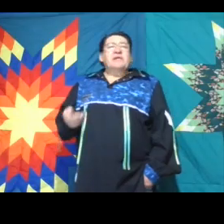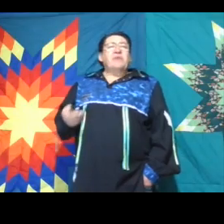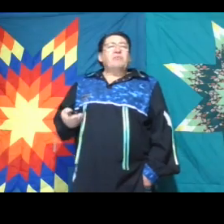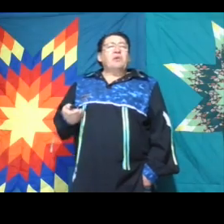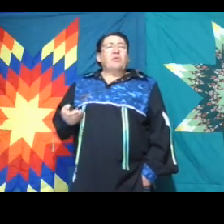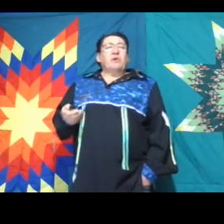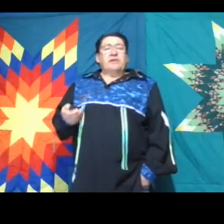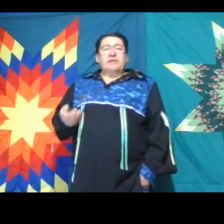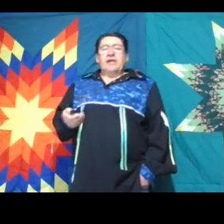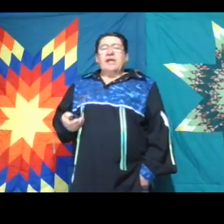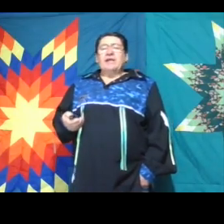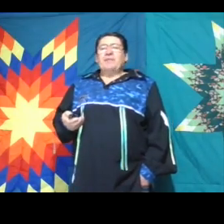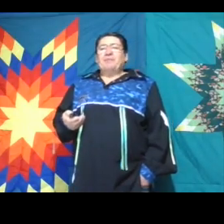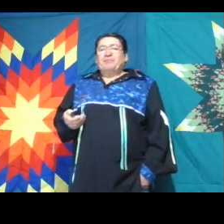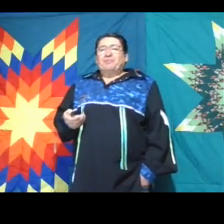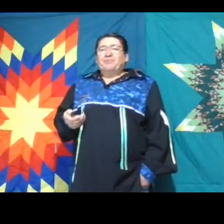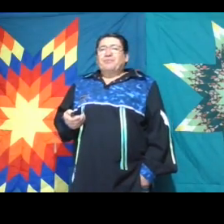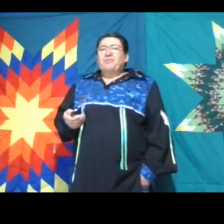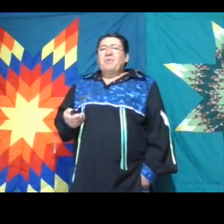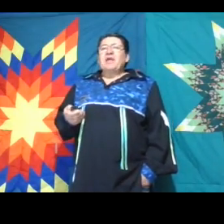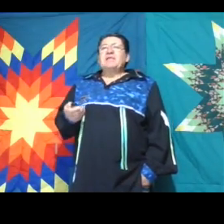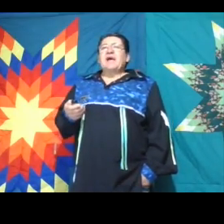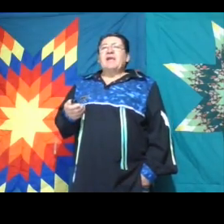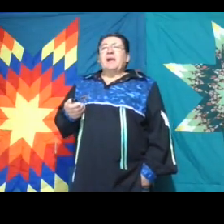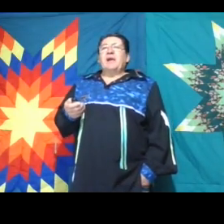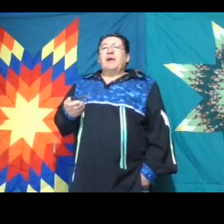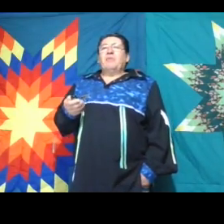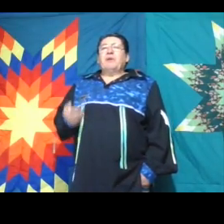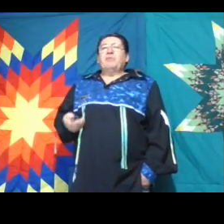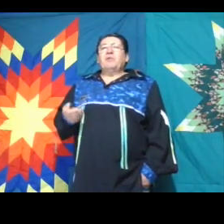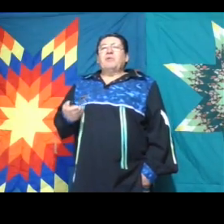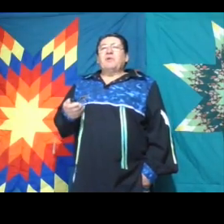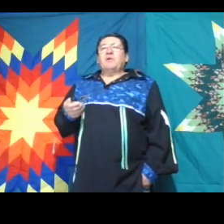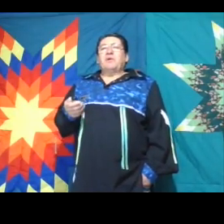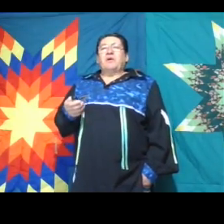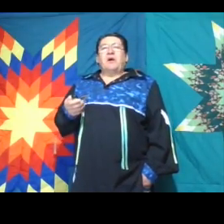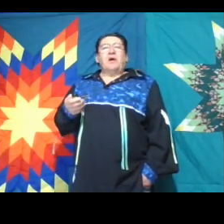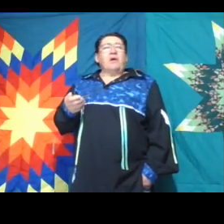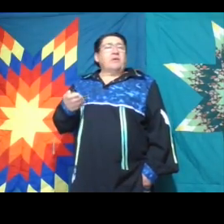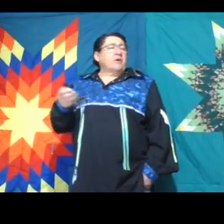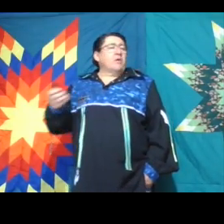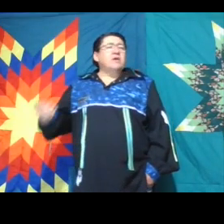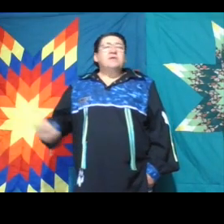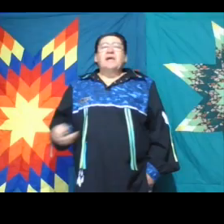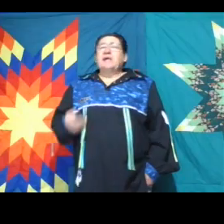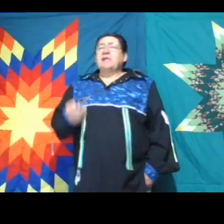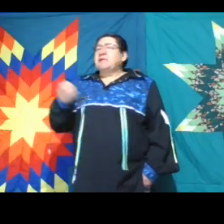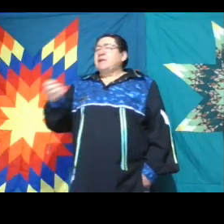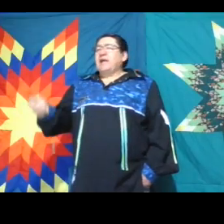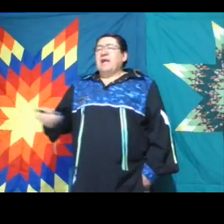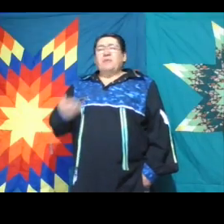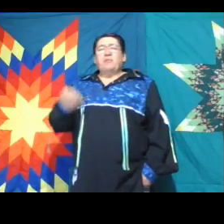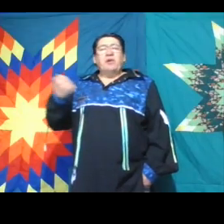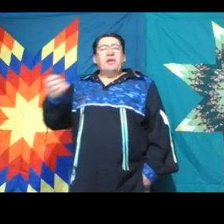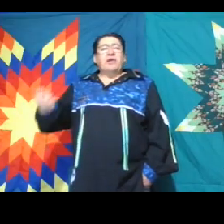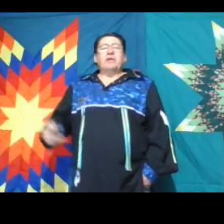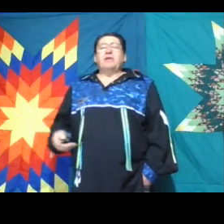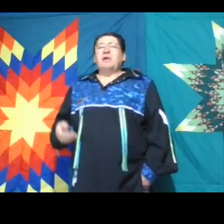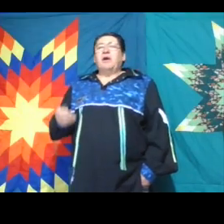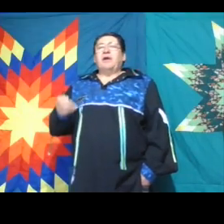perfect example I want to state is that people or oil sands, again